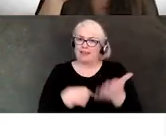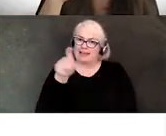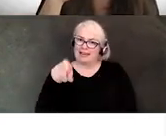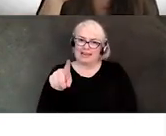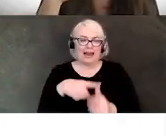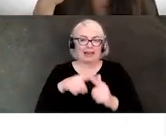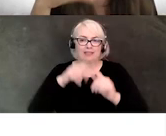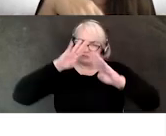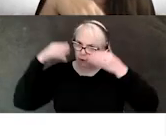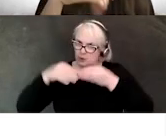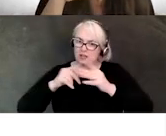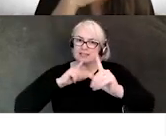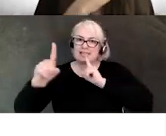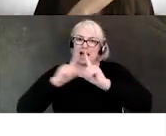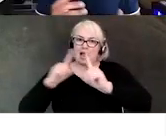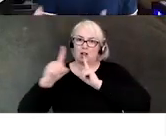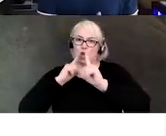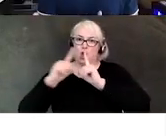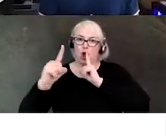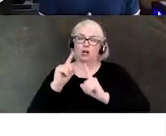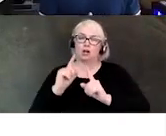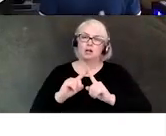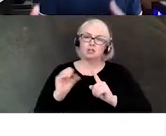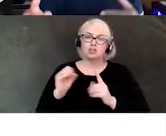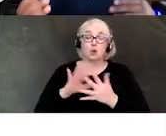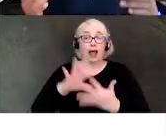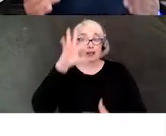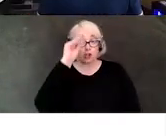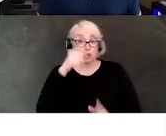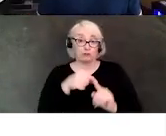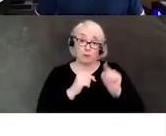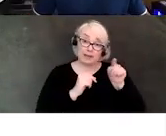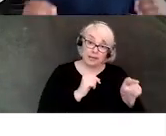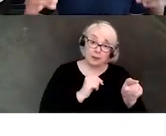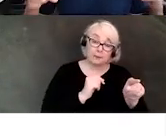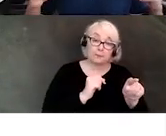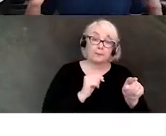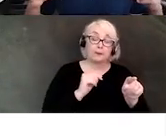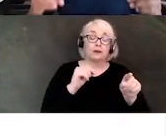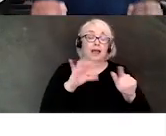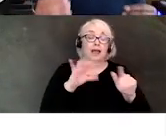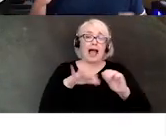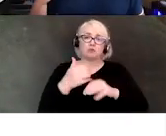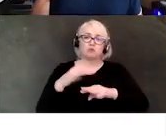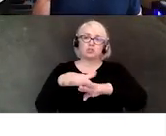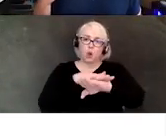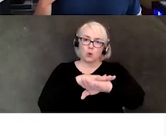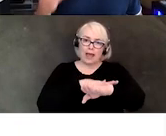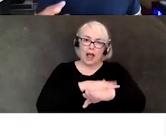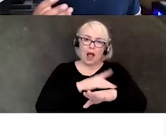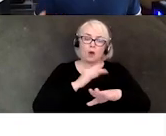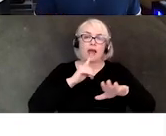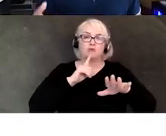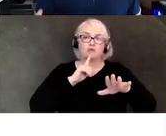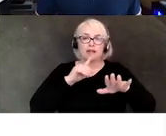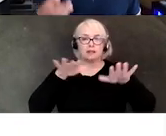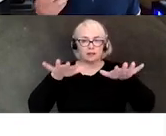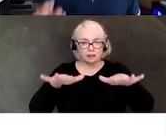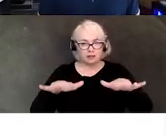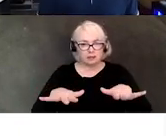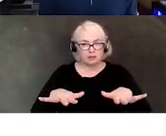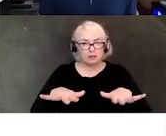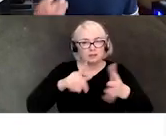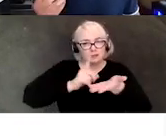Uh, and so he, I learned from him how to sort of slow down and really like talk on a granular,